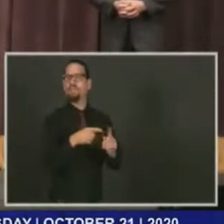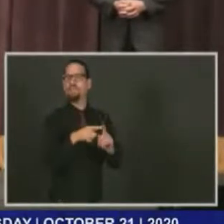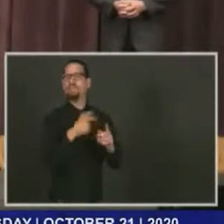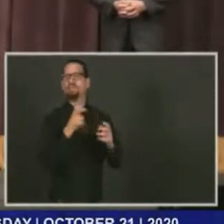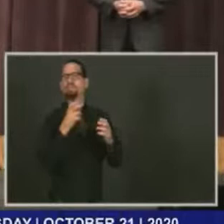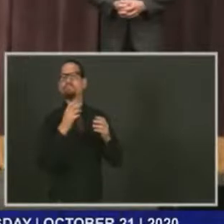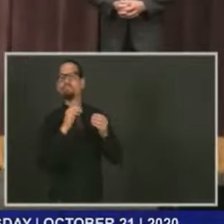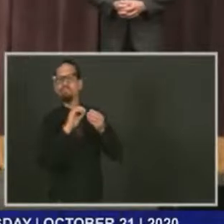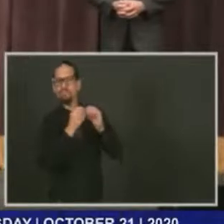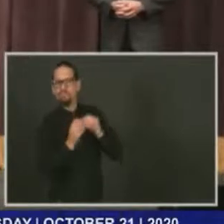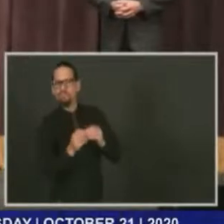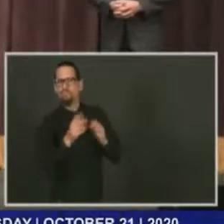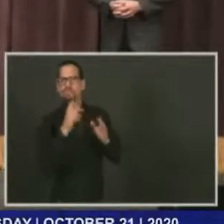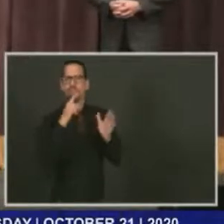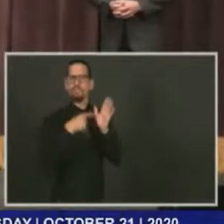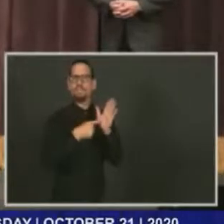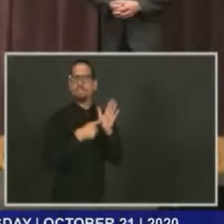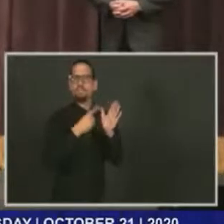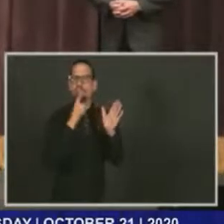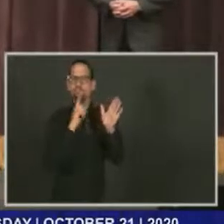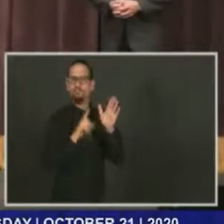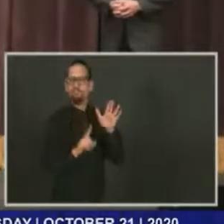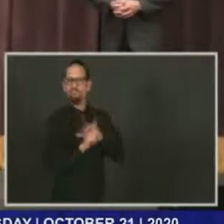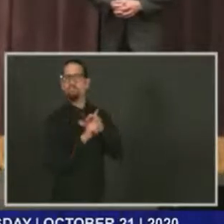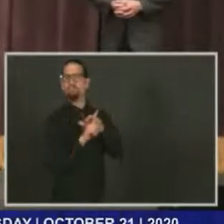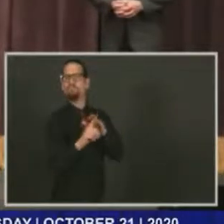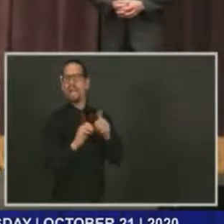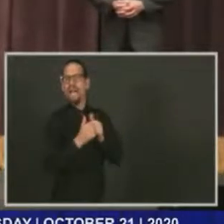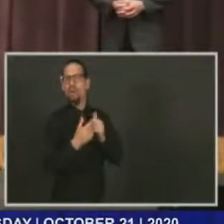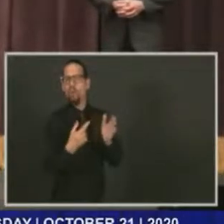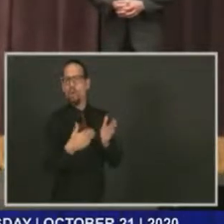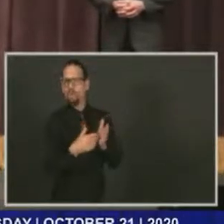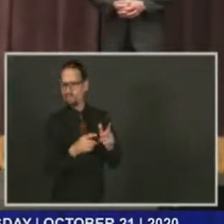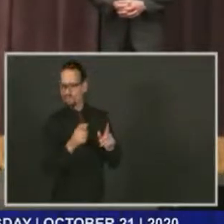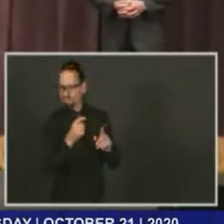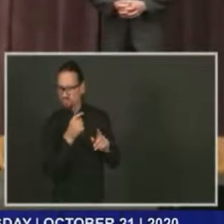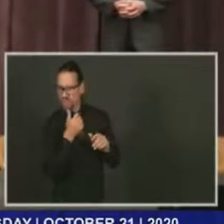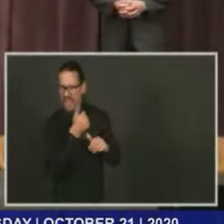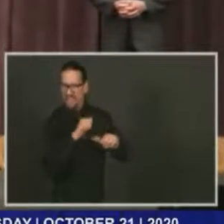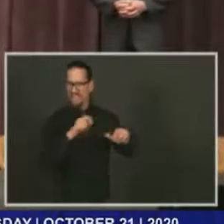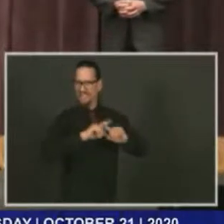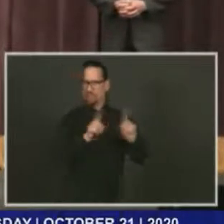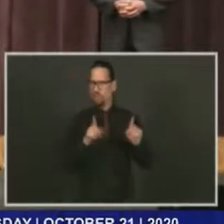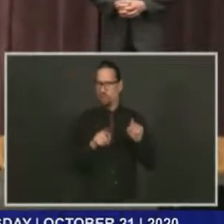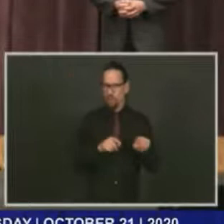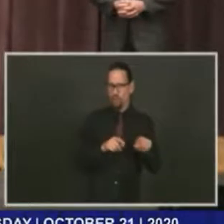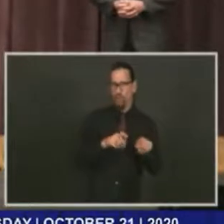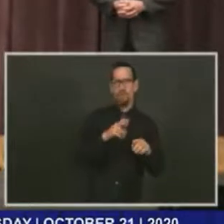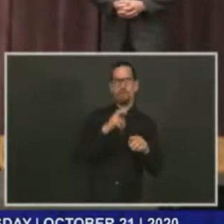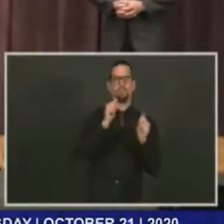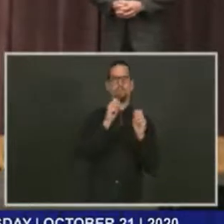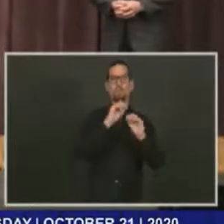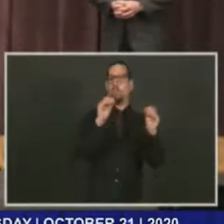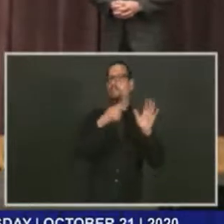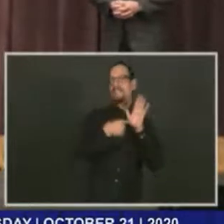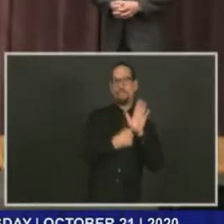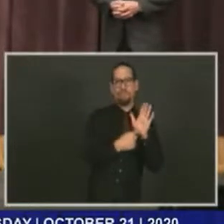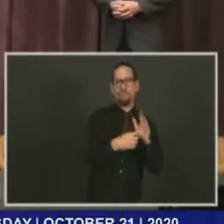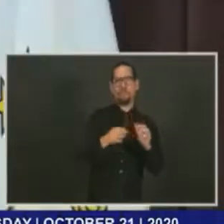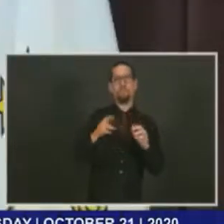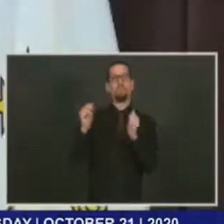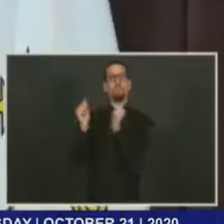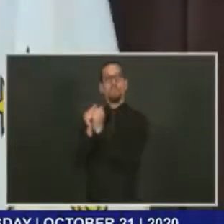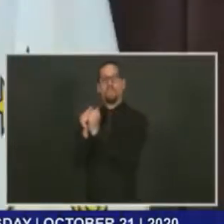symptoms? How severe is their illness? Is there any difference between the asymptomatic people and people who test positive